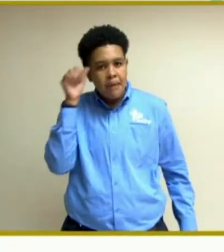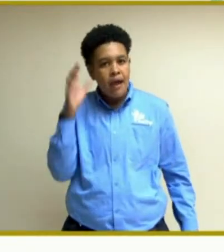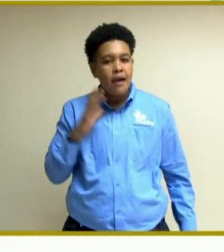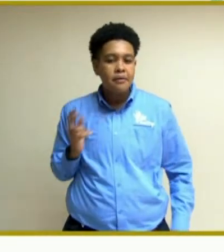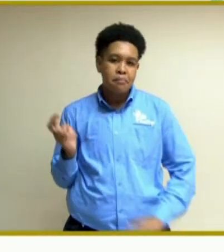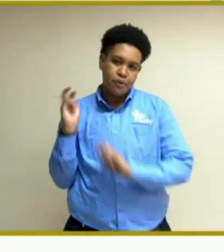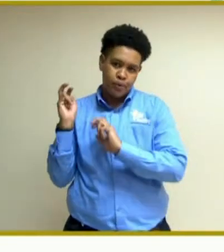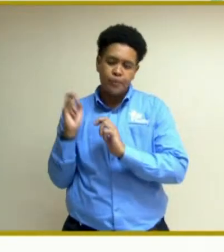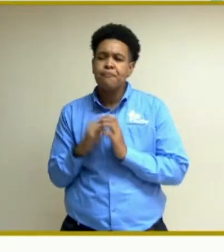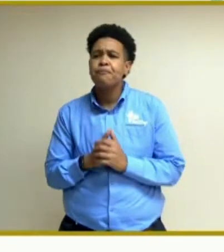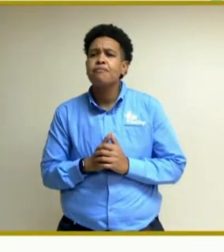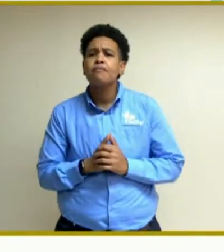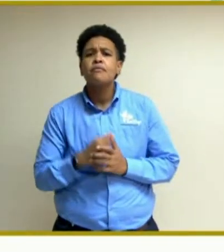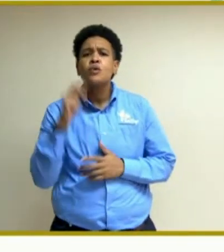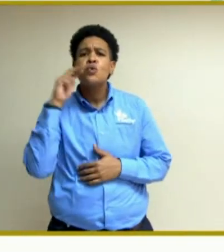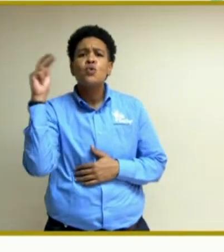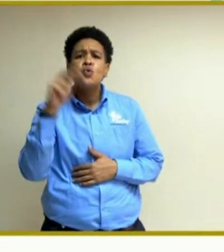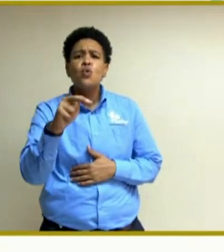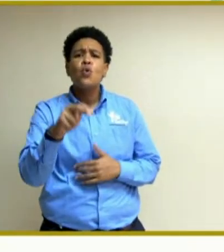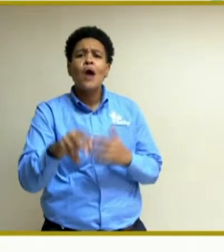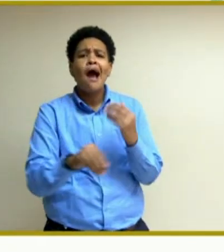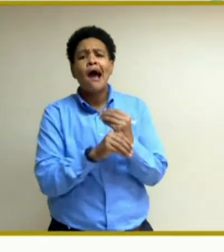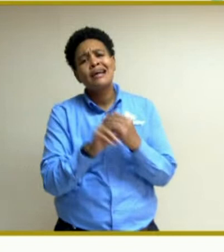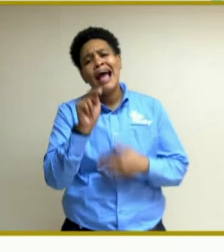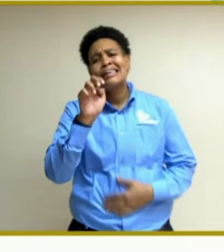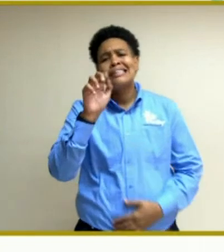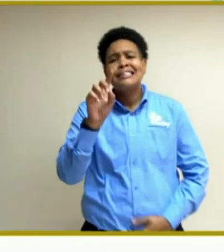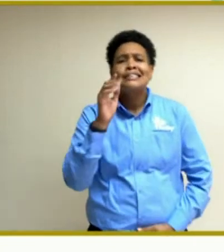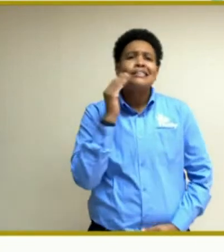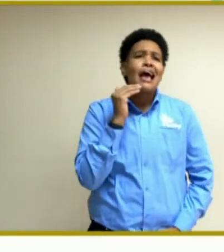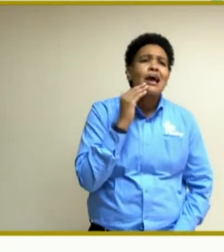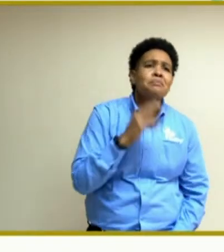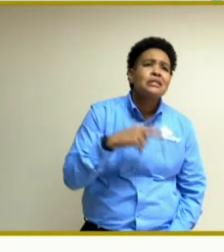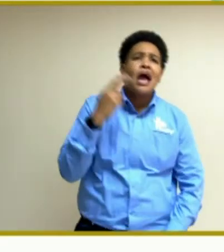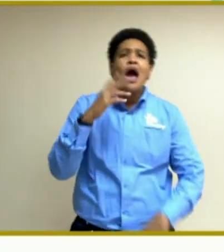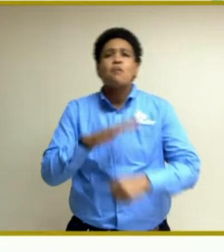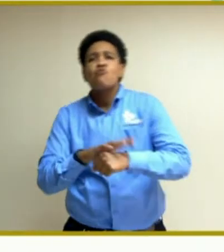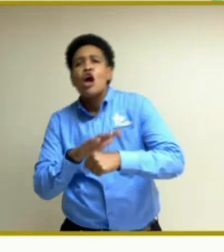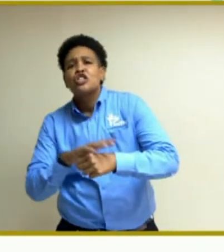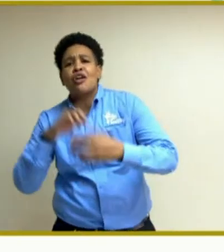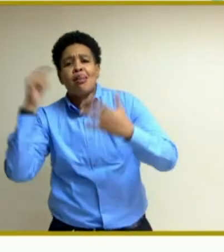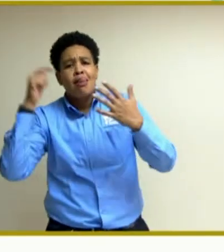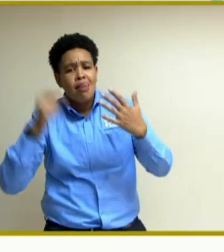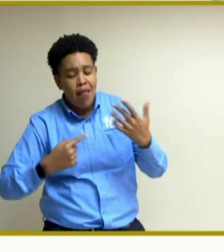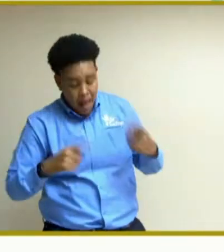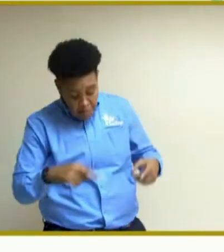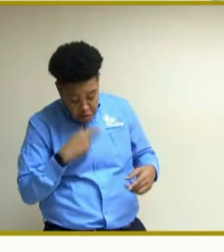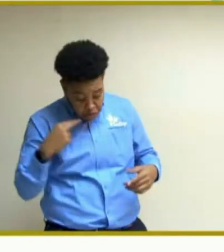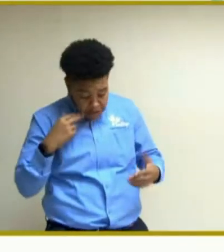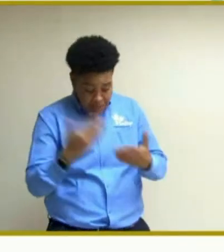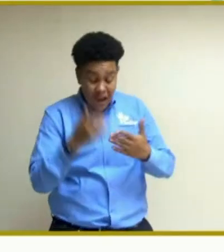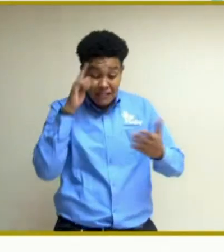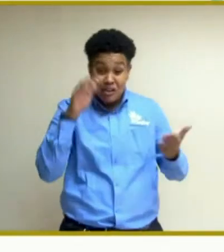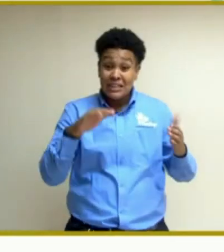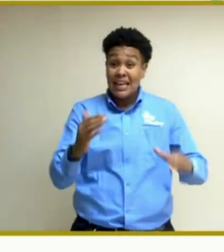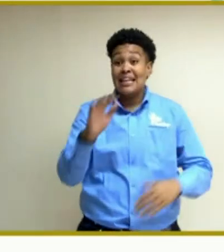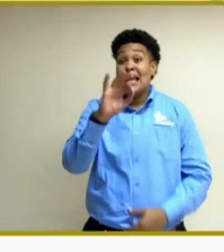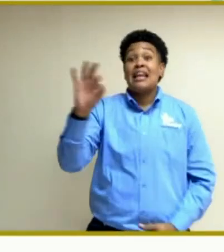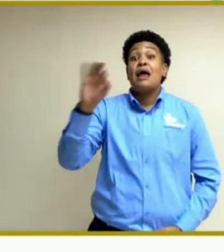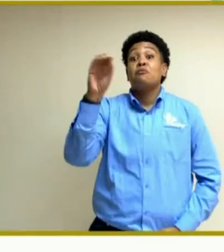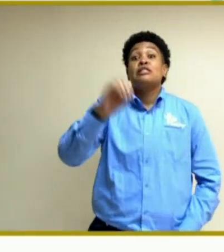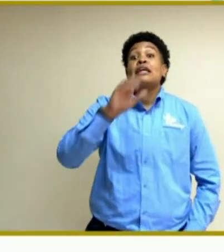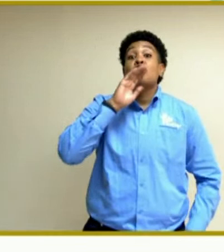So when we look at the comorbidities and risk factors for death, 99% of the COVID-related